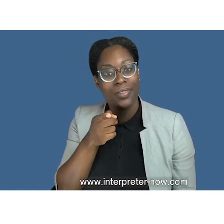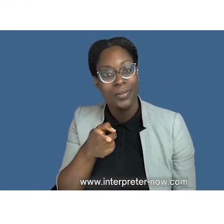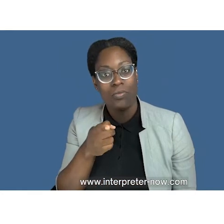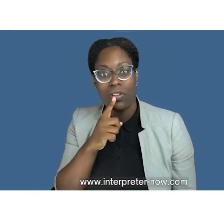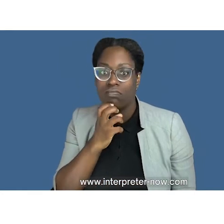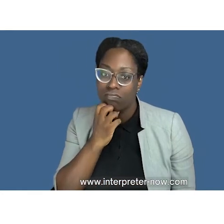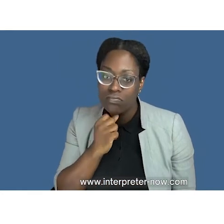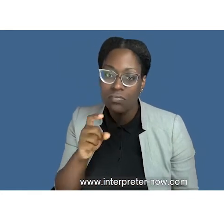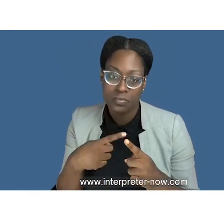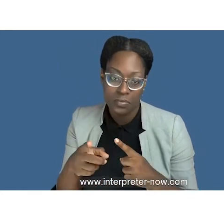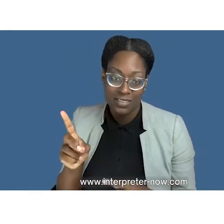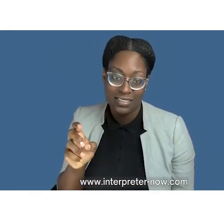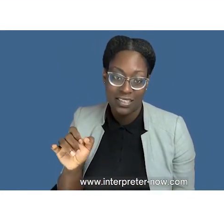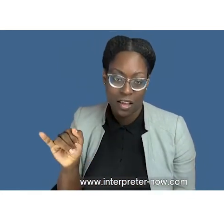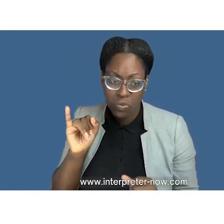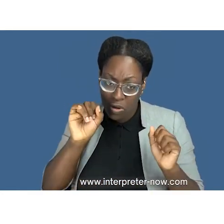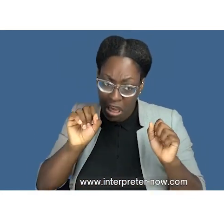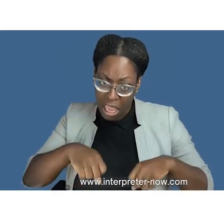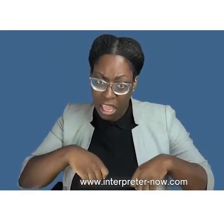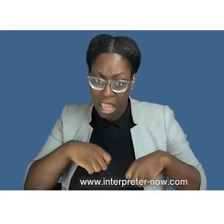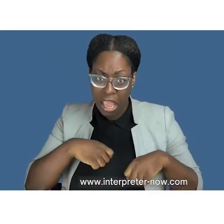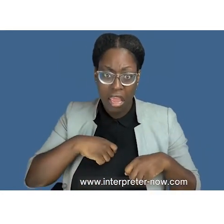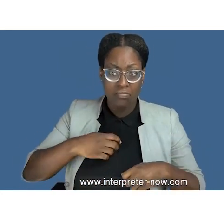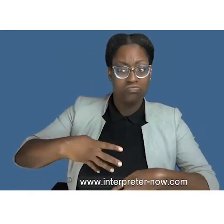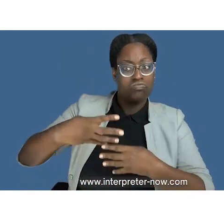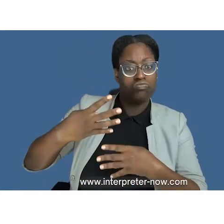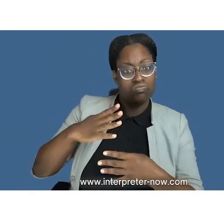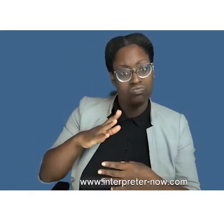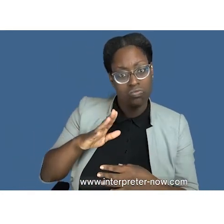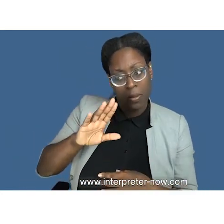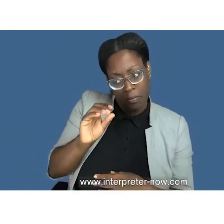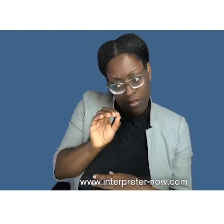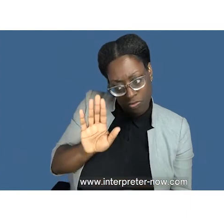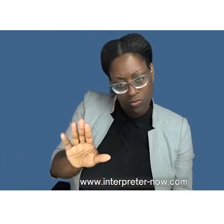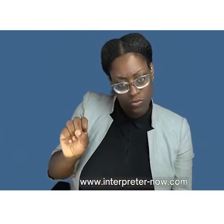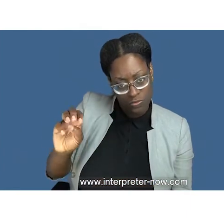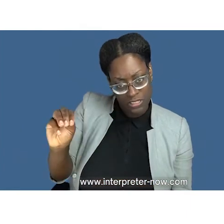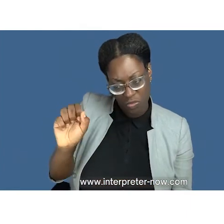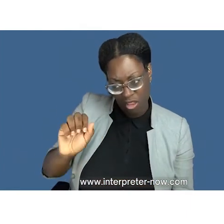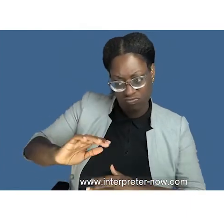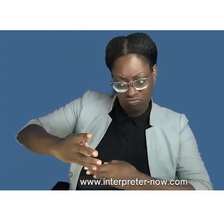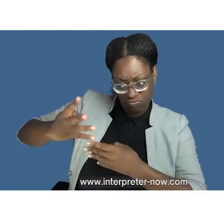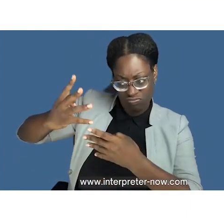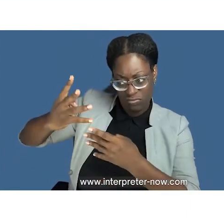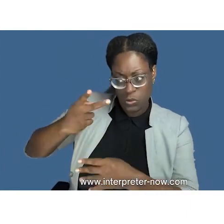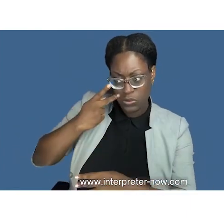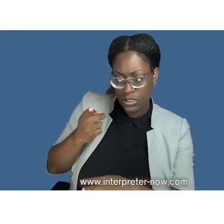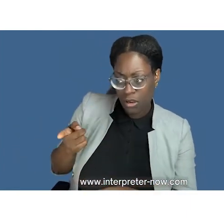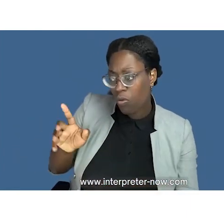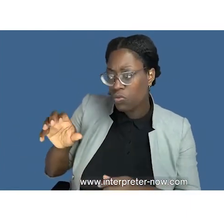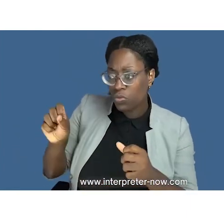by their website, by their social media, if they actually prioritize that. And you can tell by looking at the team page